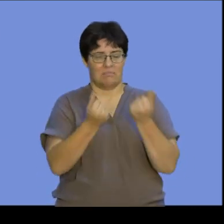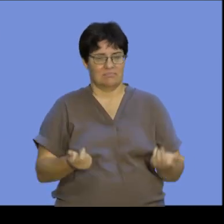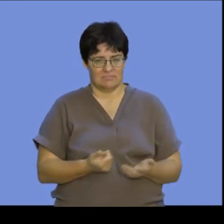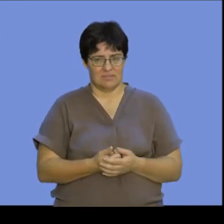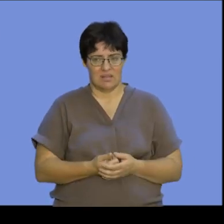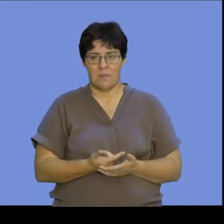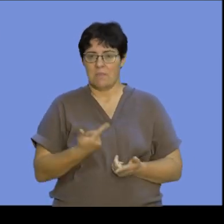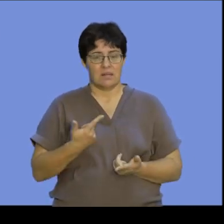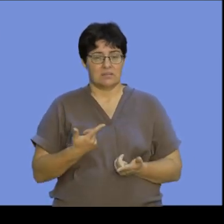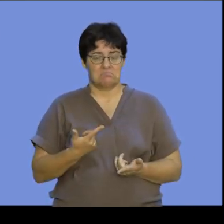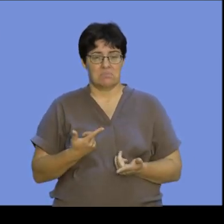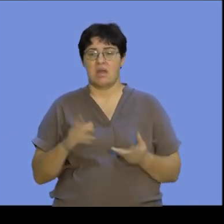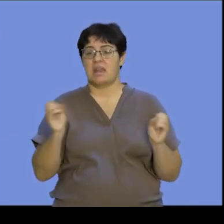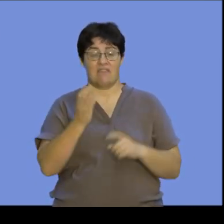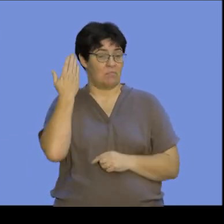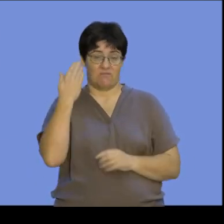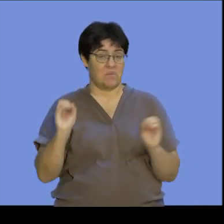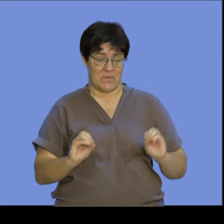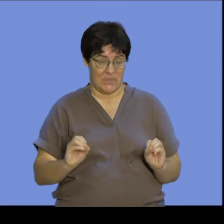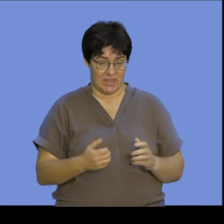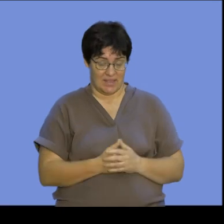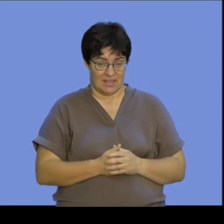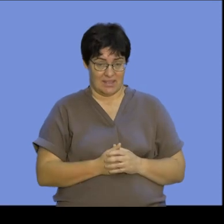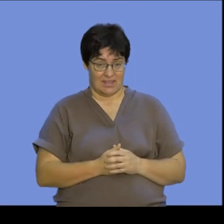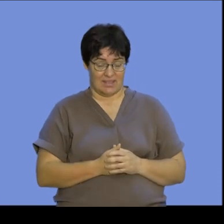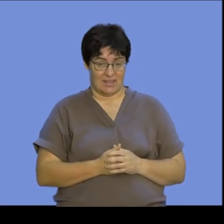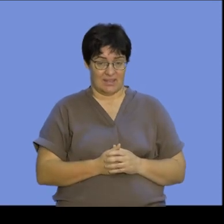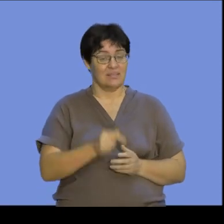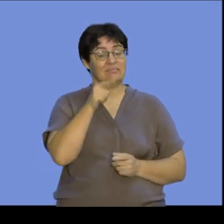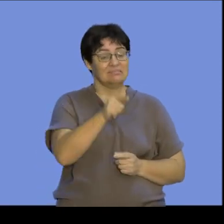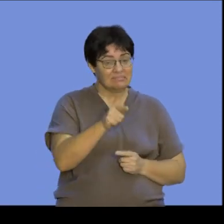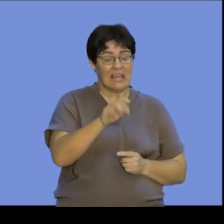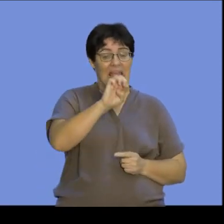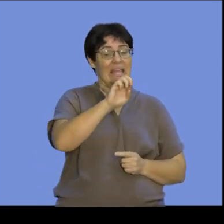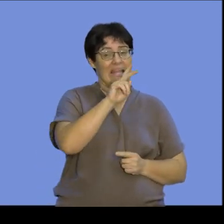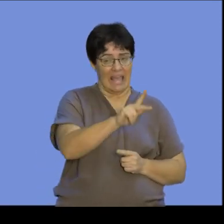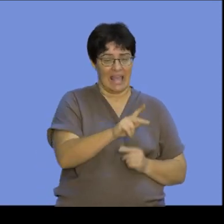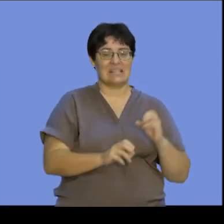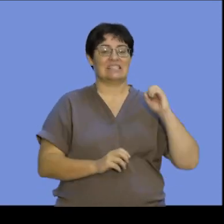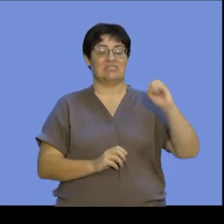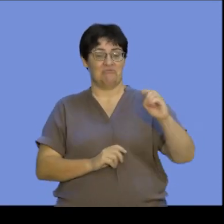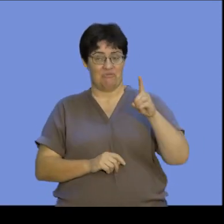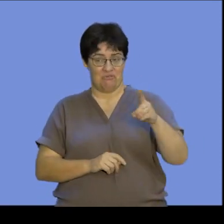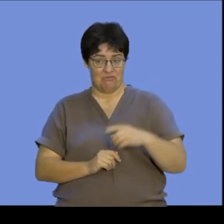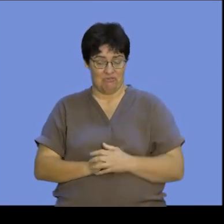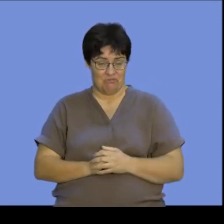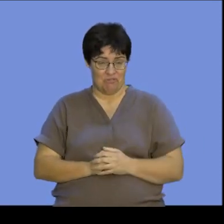have. So over here, my kinetic energy is 0 at the